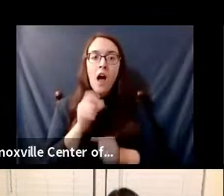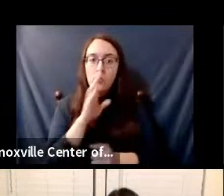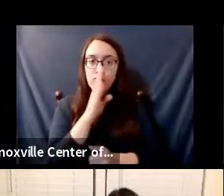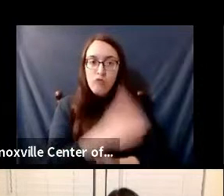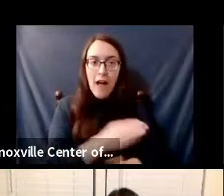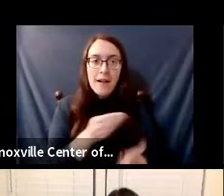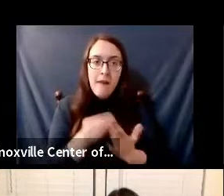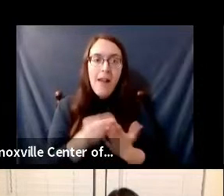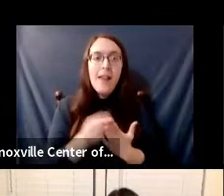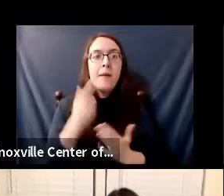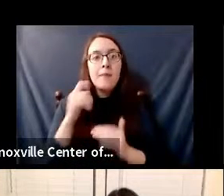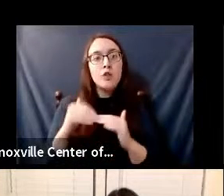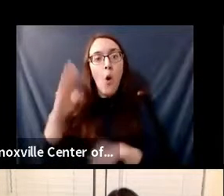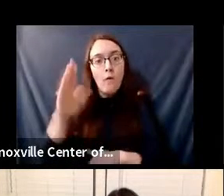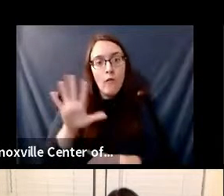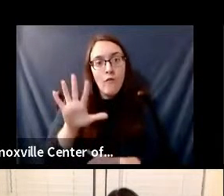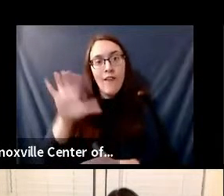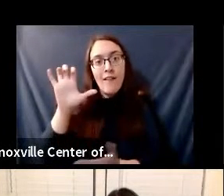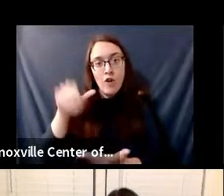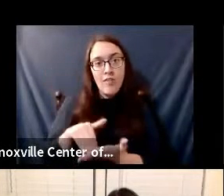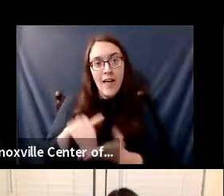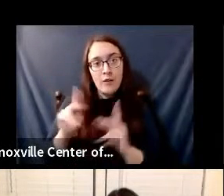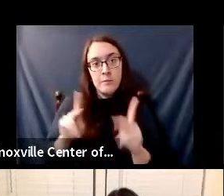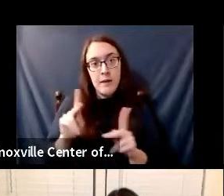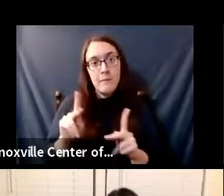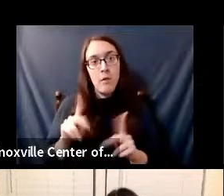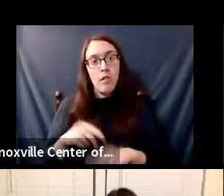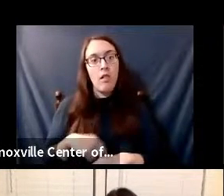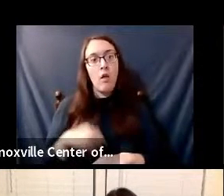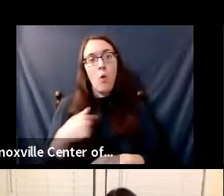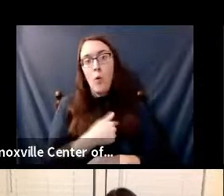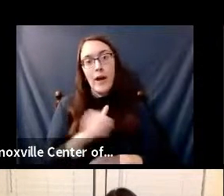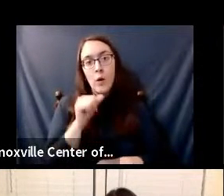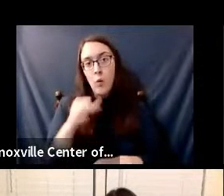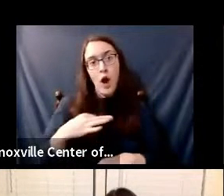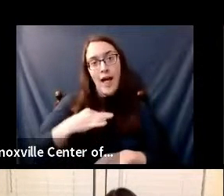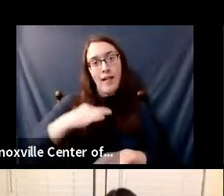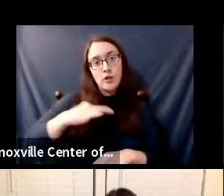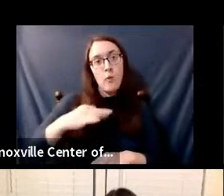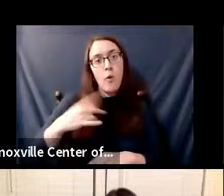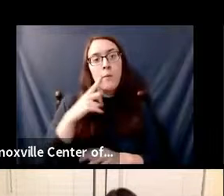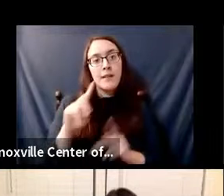direct CARES Act money that we were not eligible for because of our population.